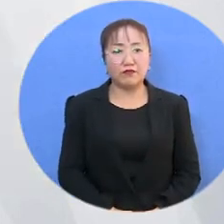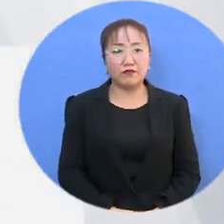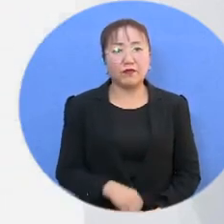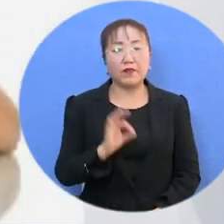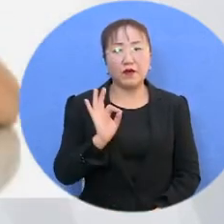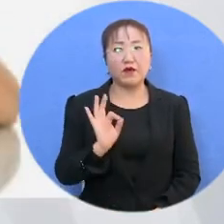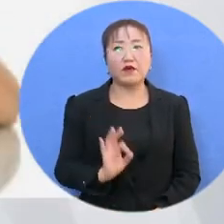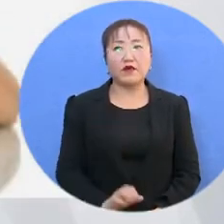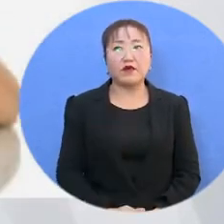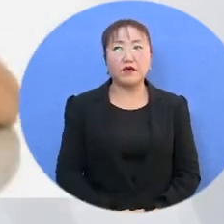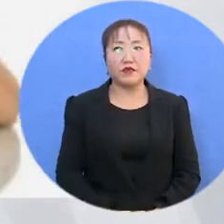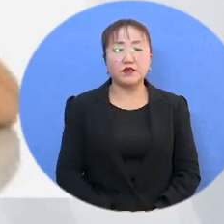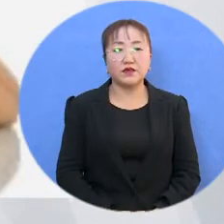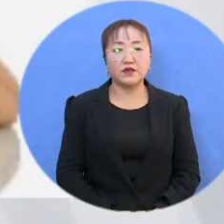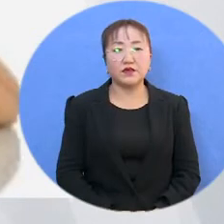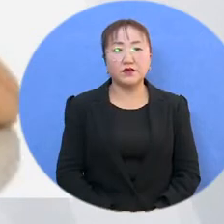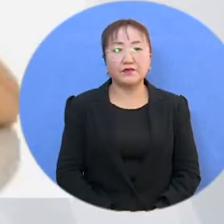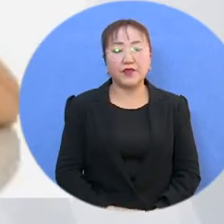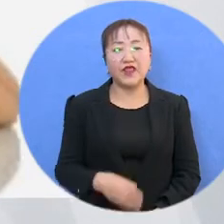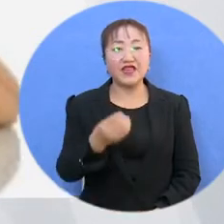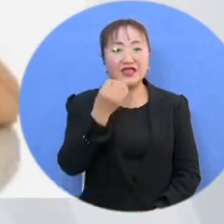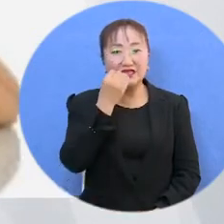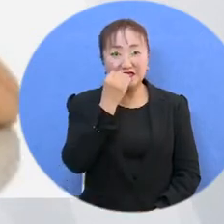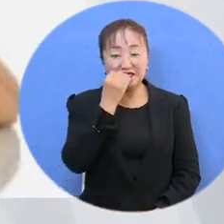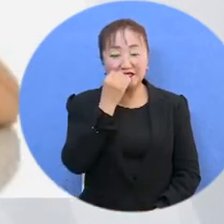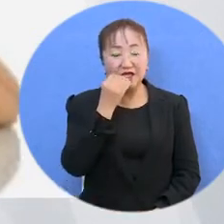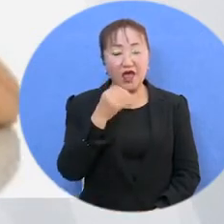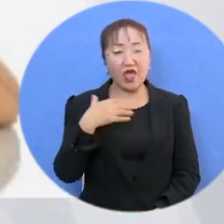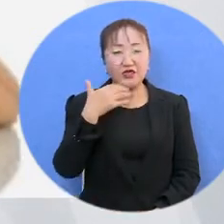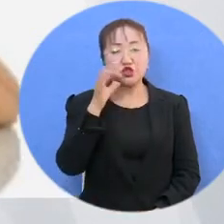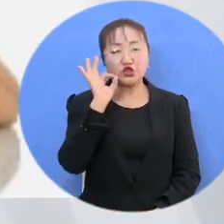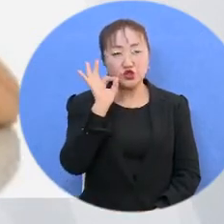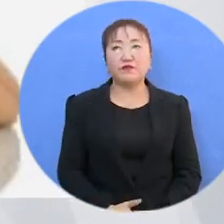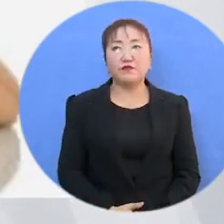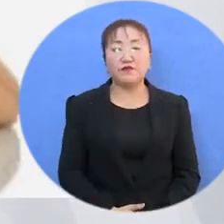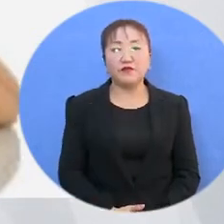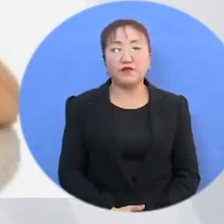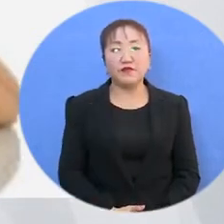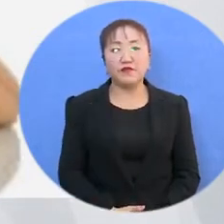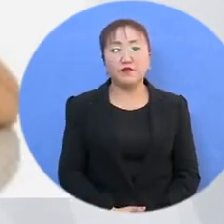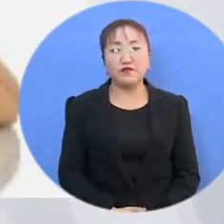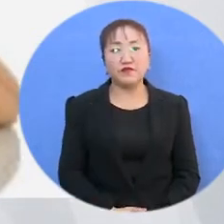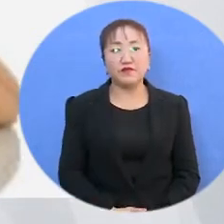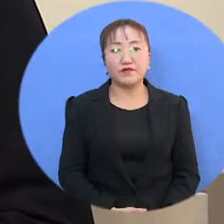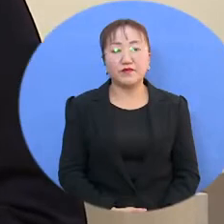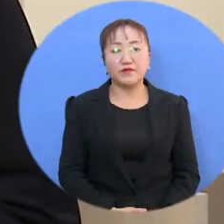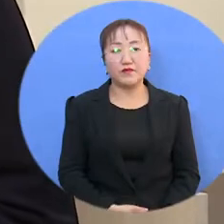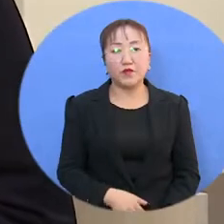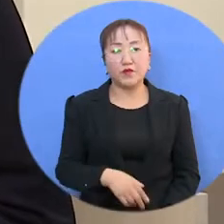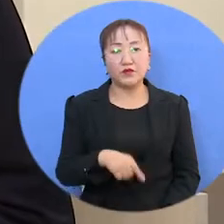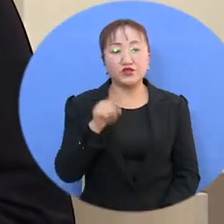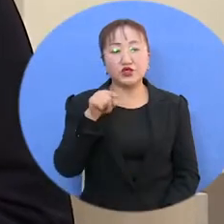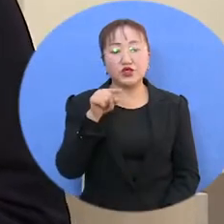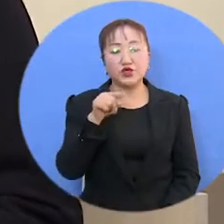Okay. Please eat healthy food every day. Do you know about healthy food?